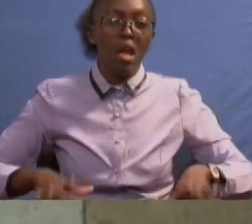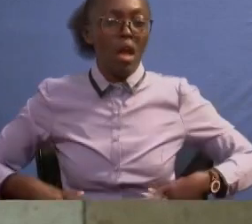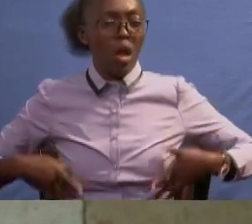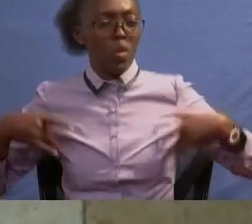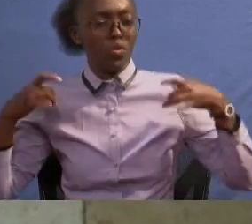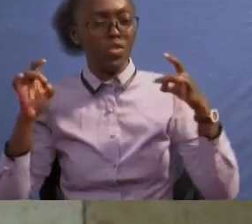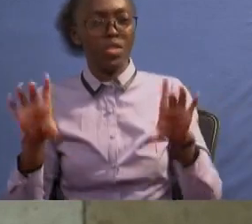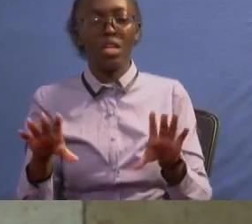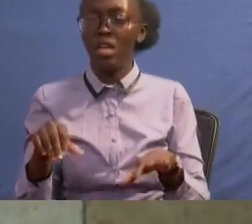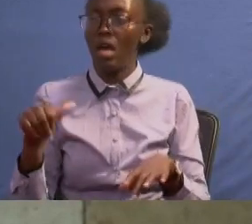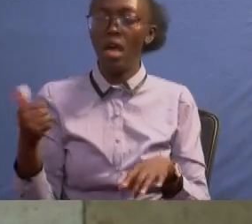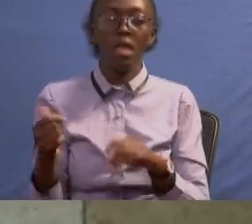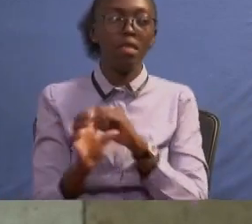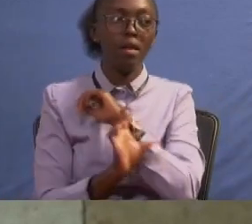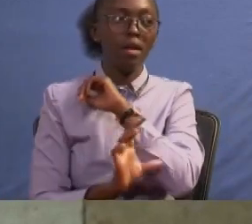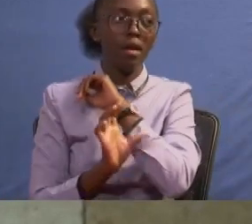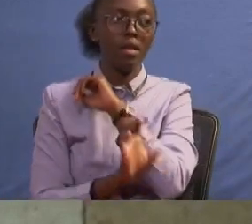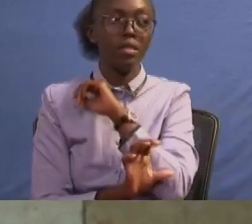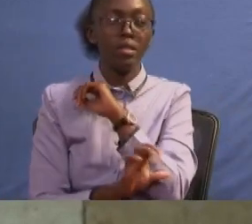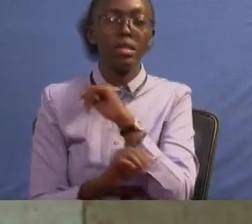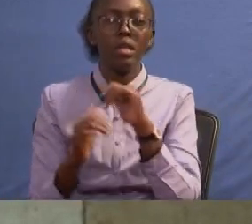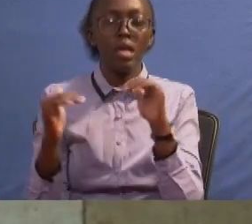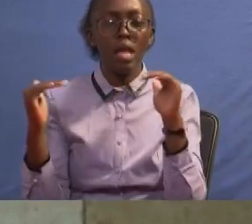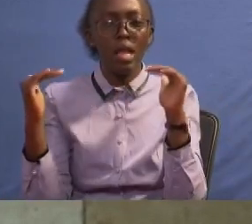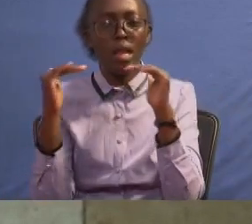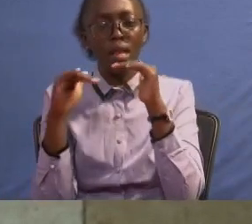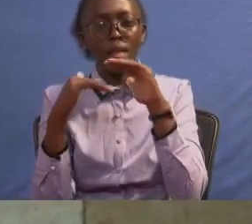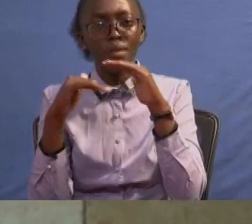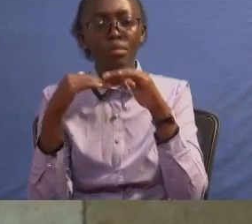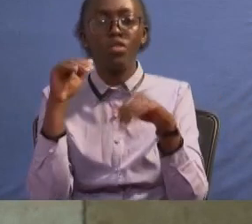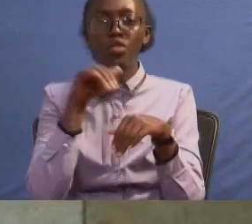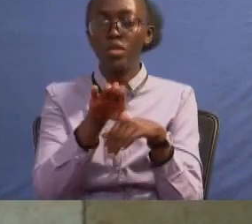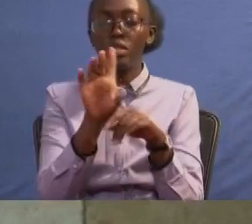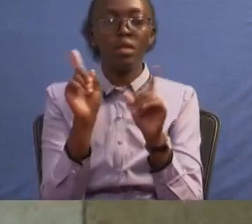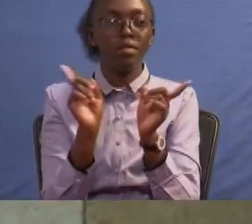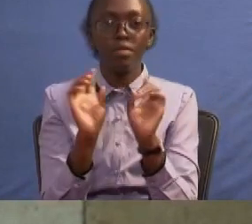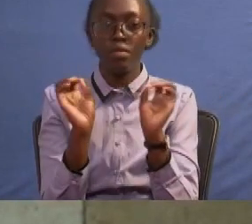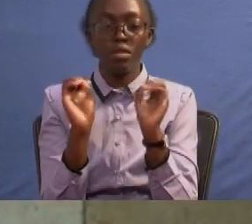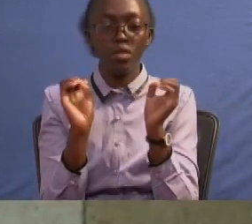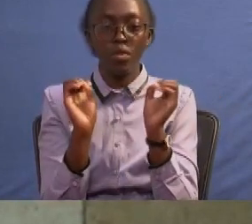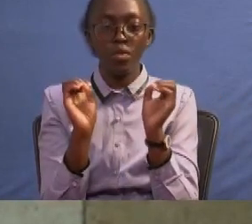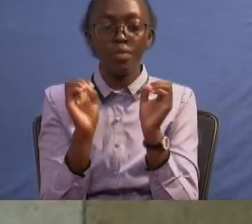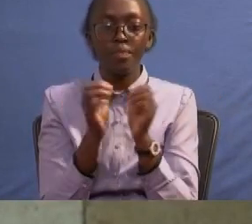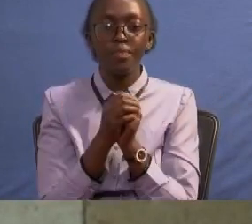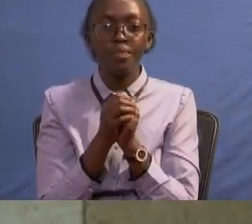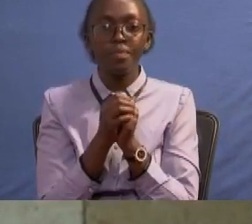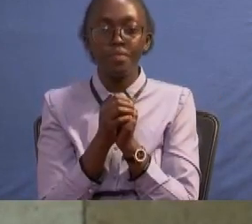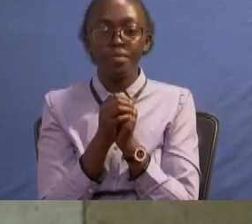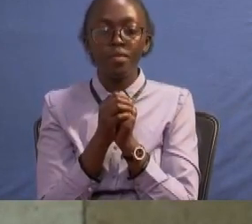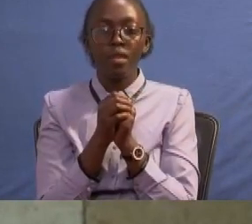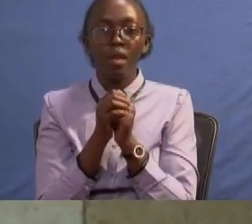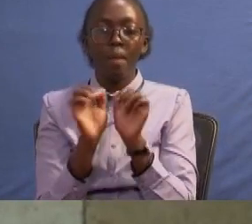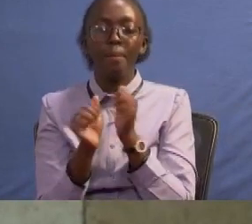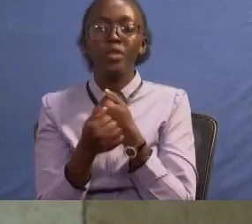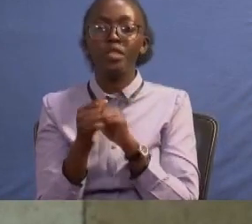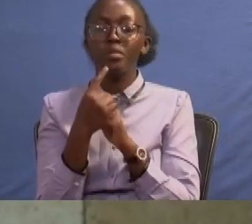So just don't limit yourself and say, because in 2050,